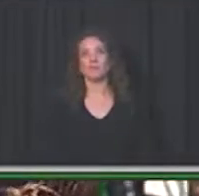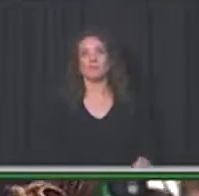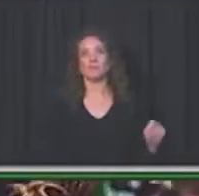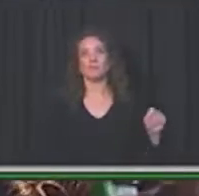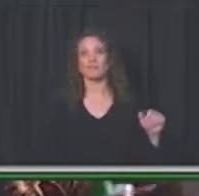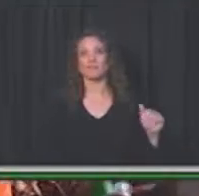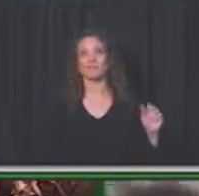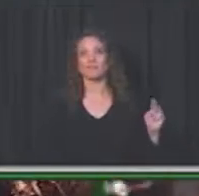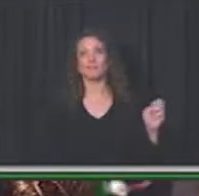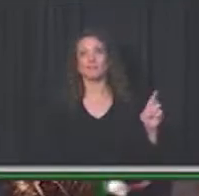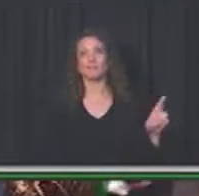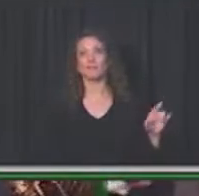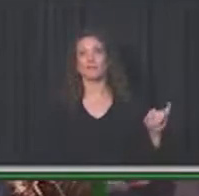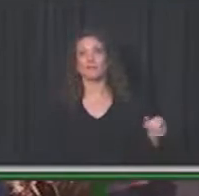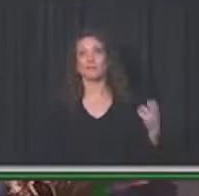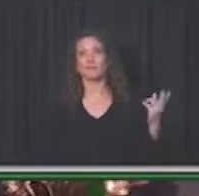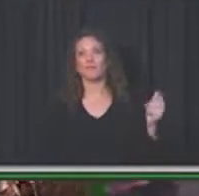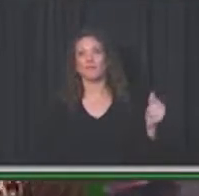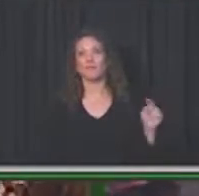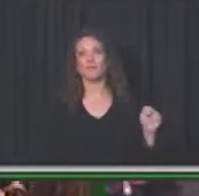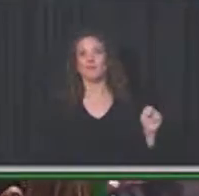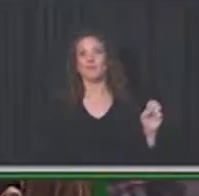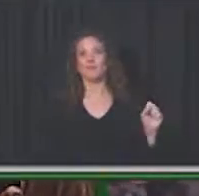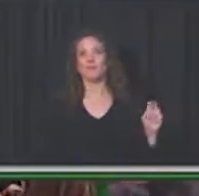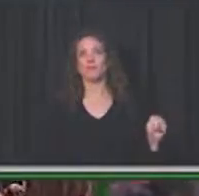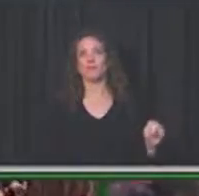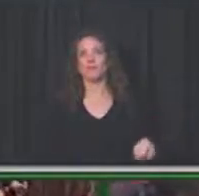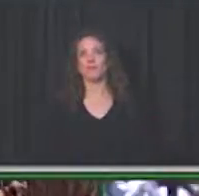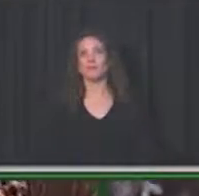Tamar Jorgensen.